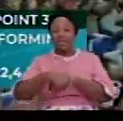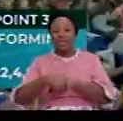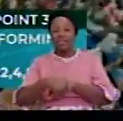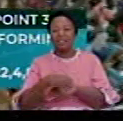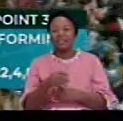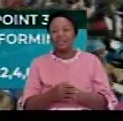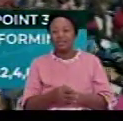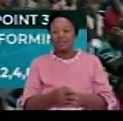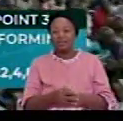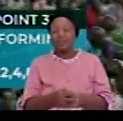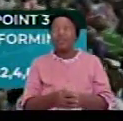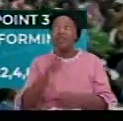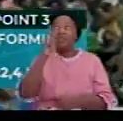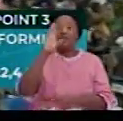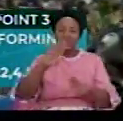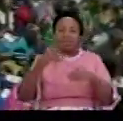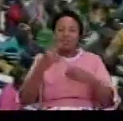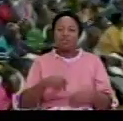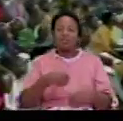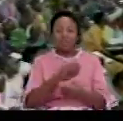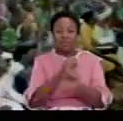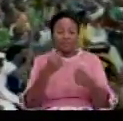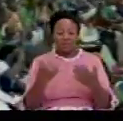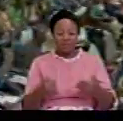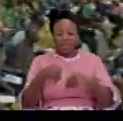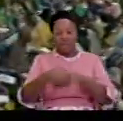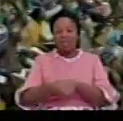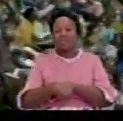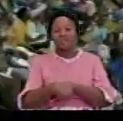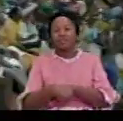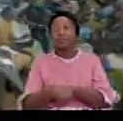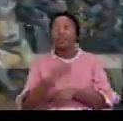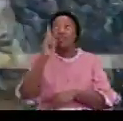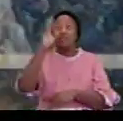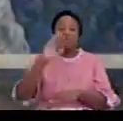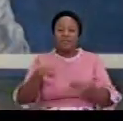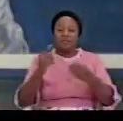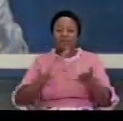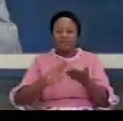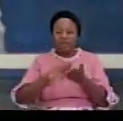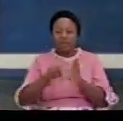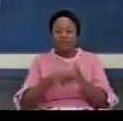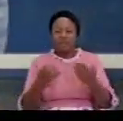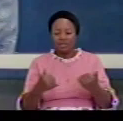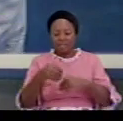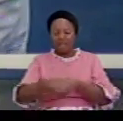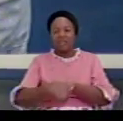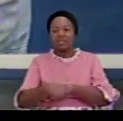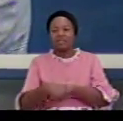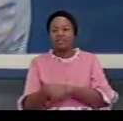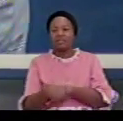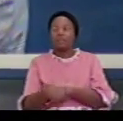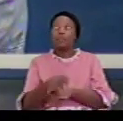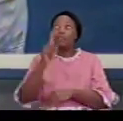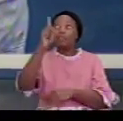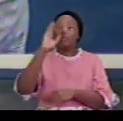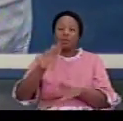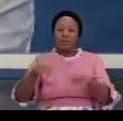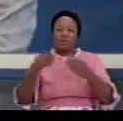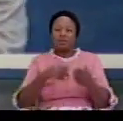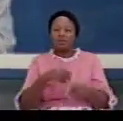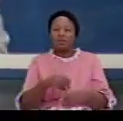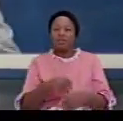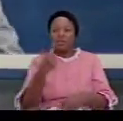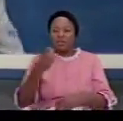He will give you salvation tonight. He'll give you forgiveness tonight. He will give you eternal